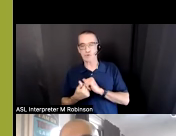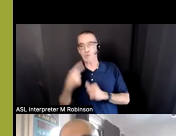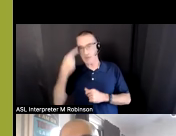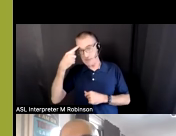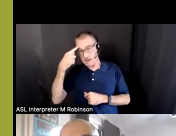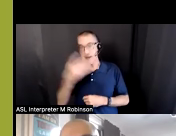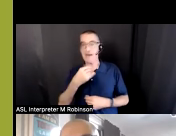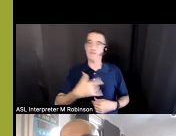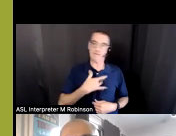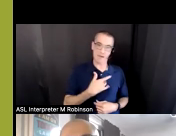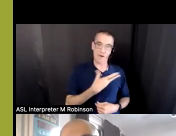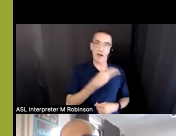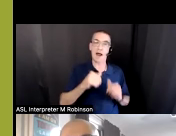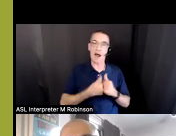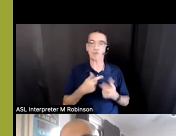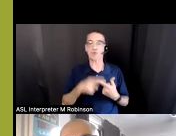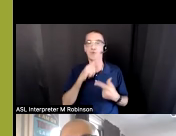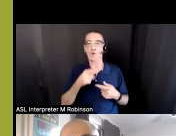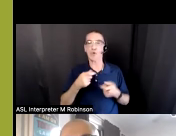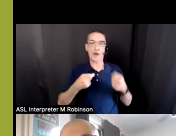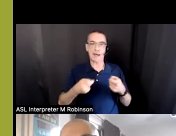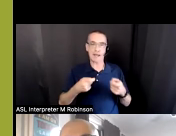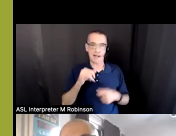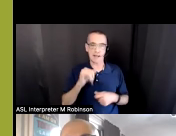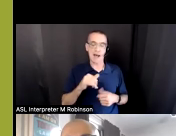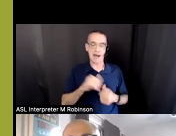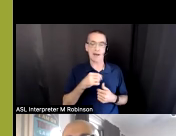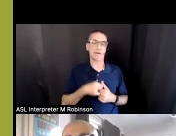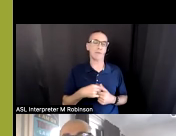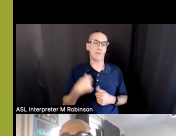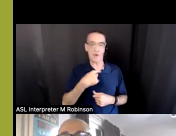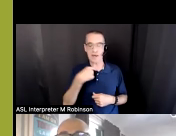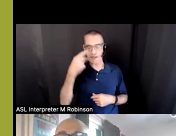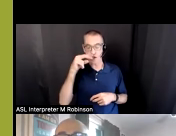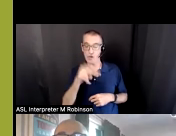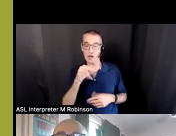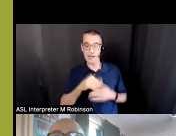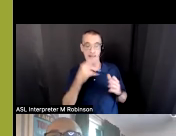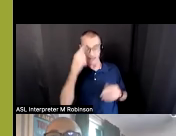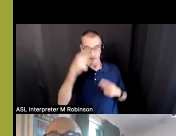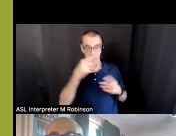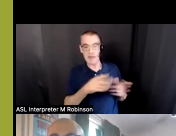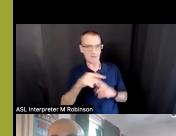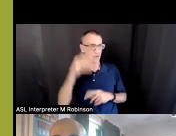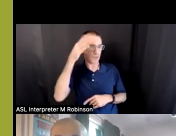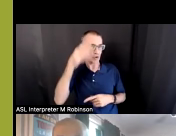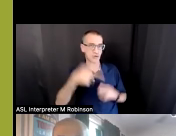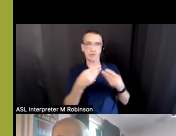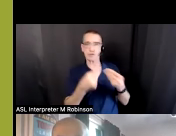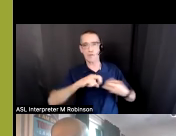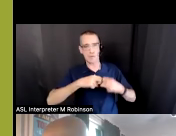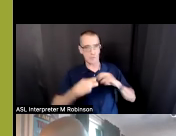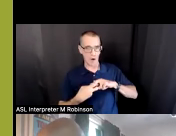and feel and how to regulate that. And so we look at thinking as planning for a future, solving